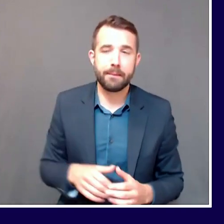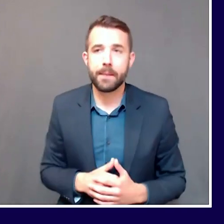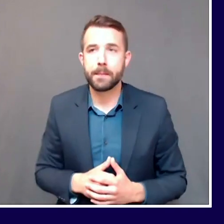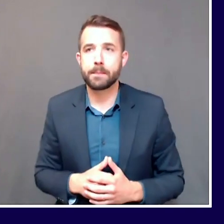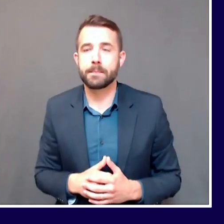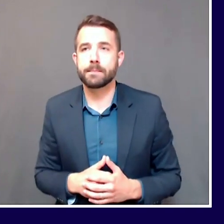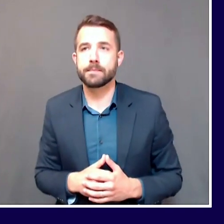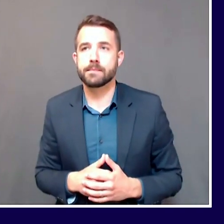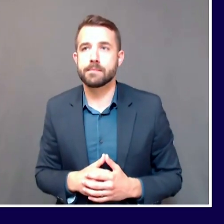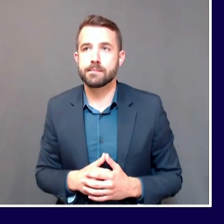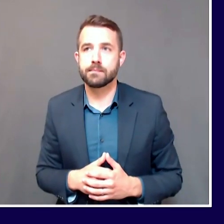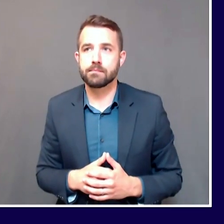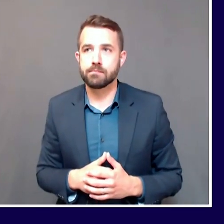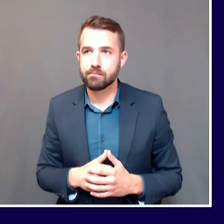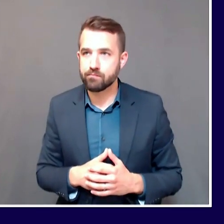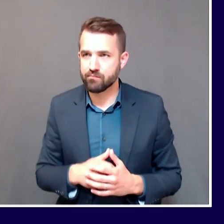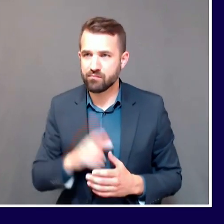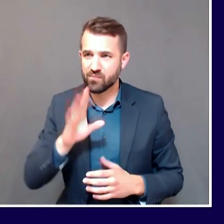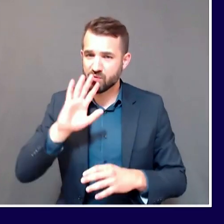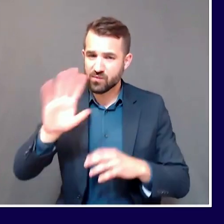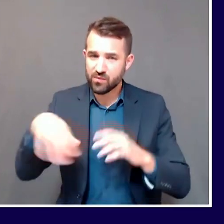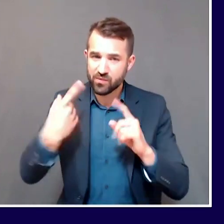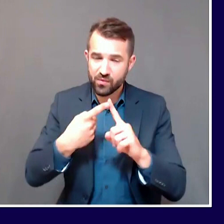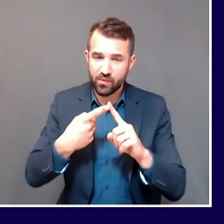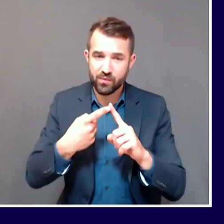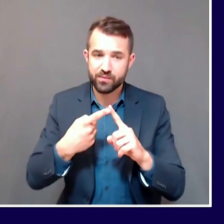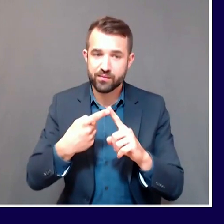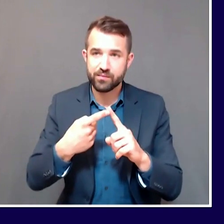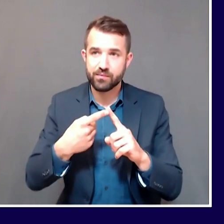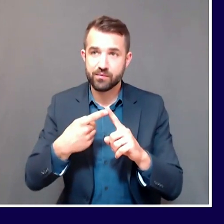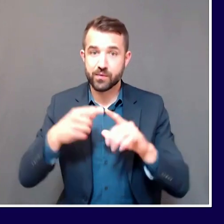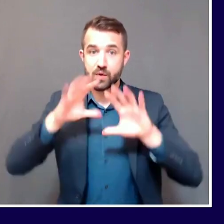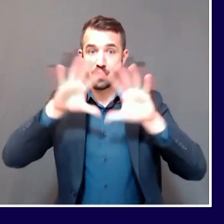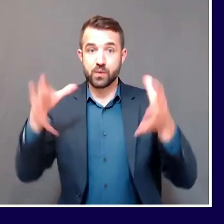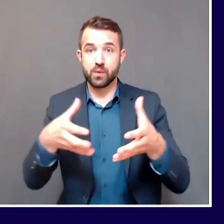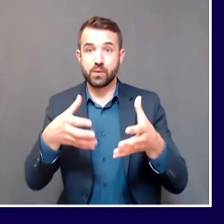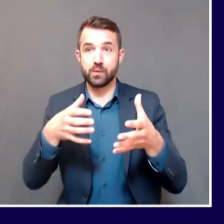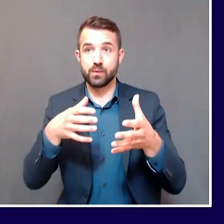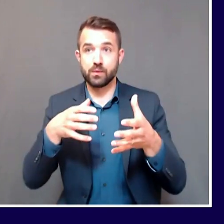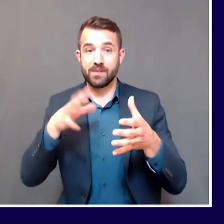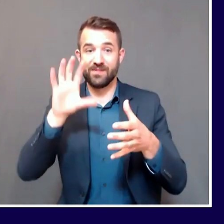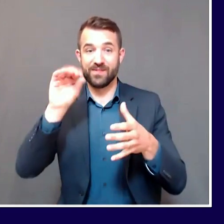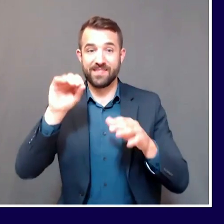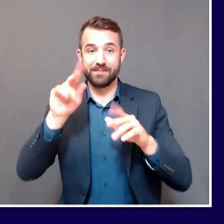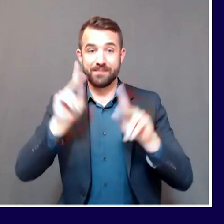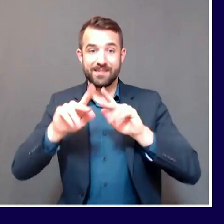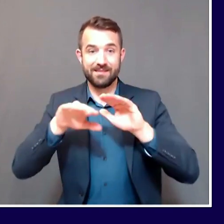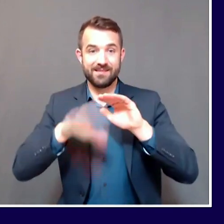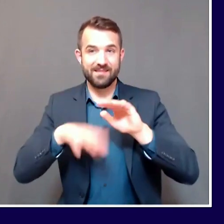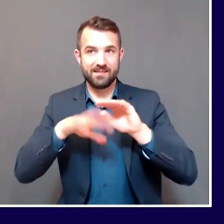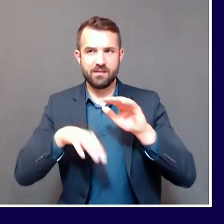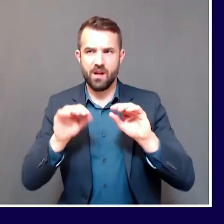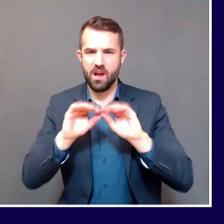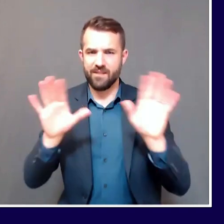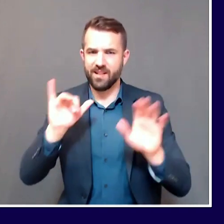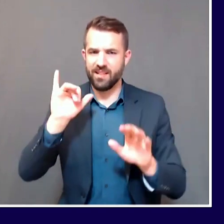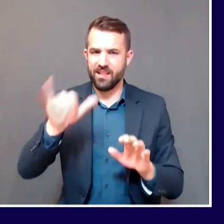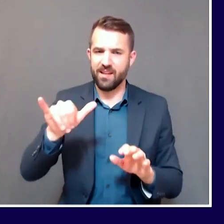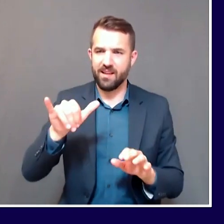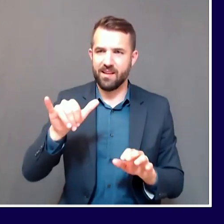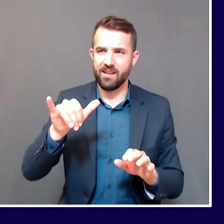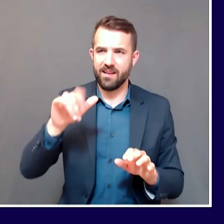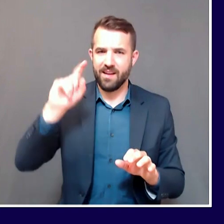You spoke about limiting the size of crowds. Obviously, that's in the governor's executive order. Is there a plan to